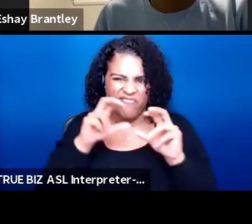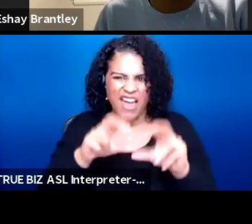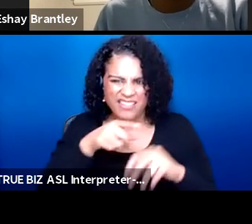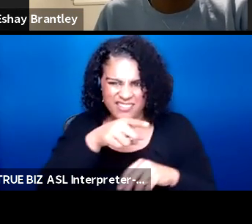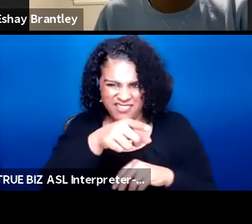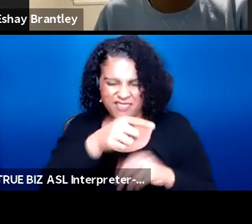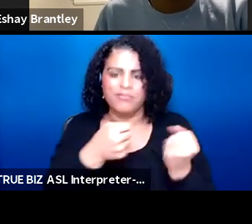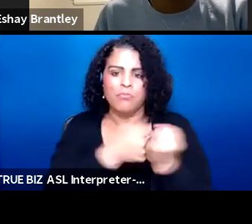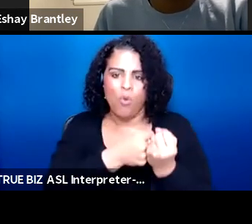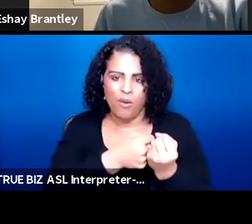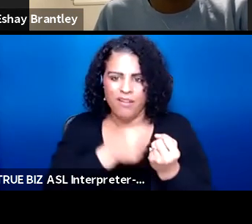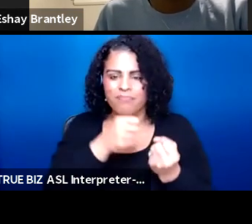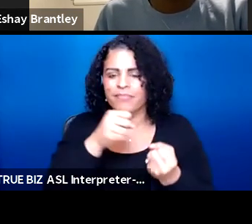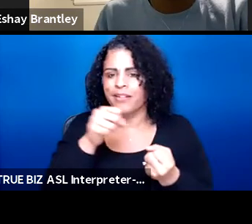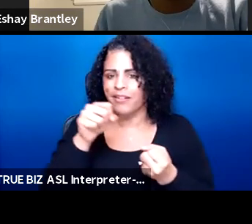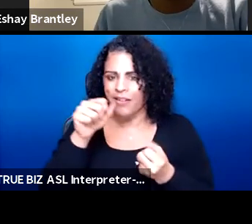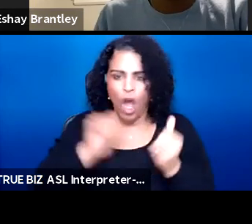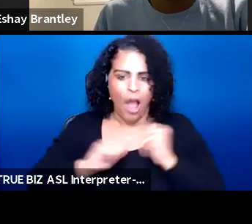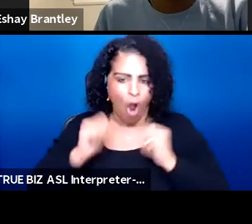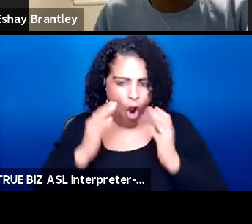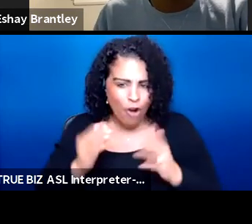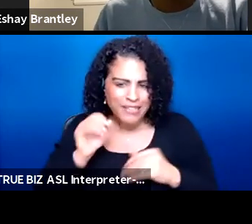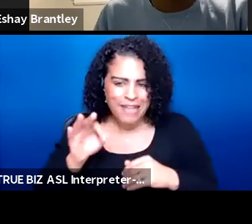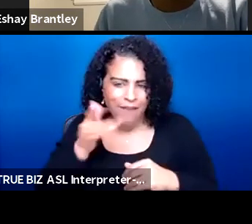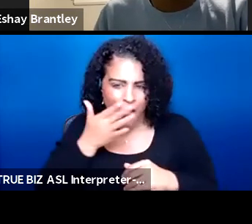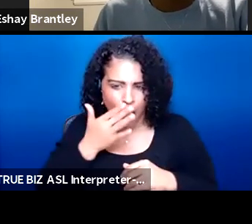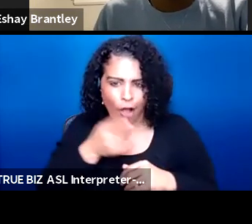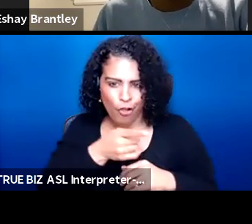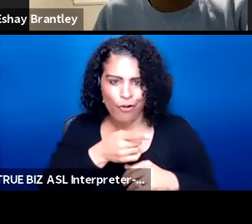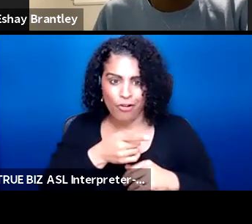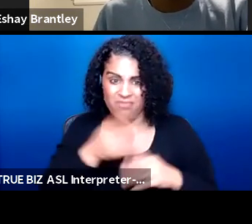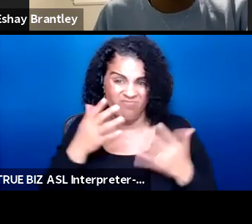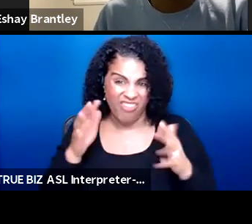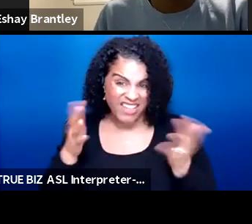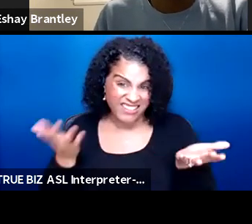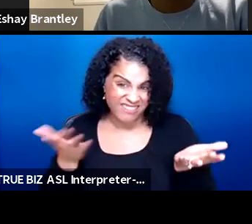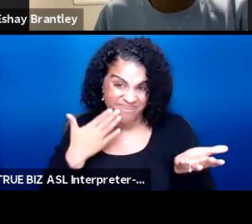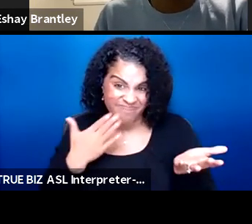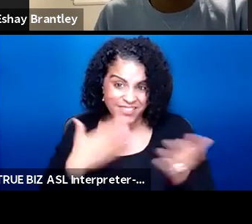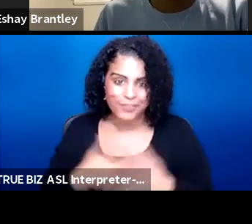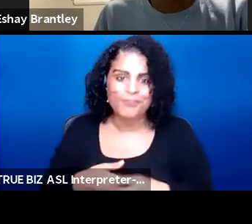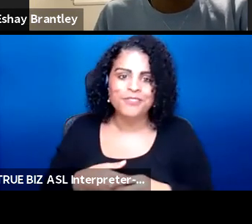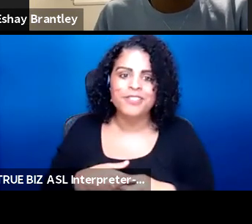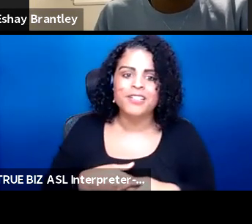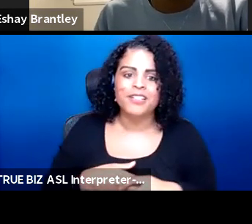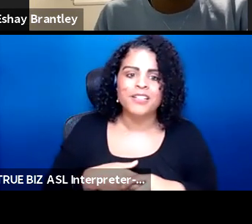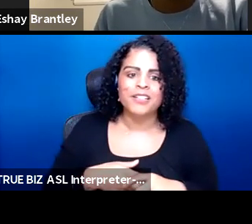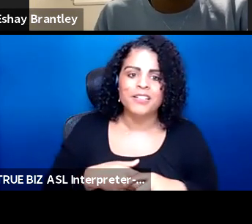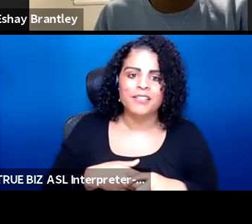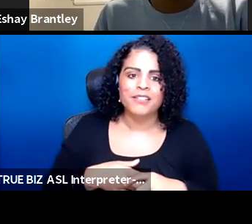color. That's, you know, that's it. So thank you. Thank